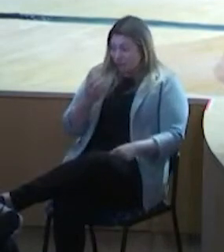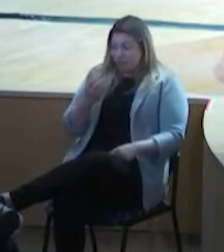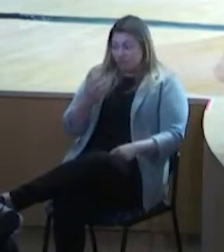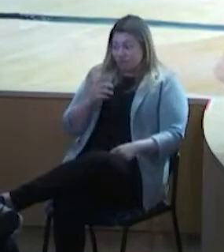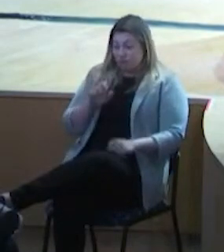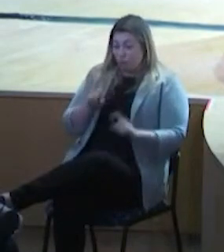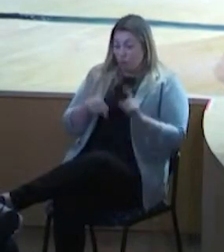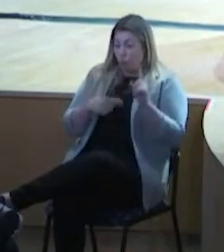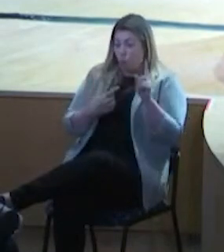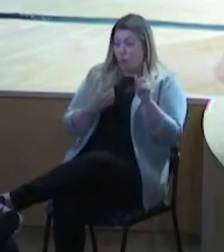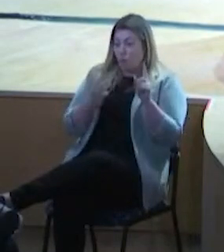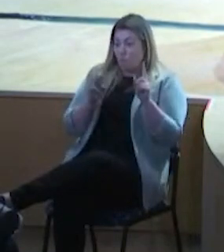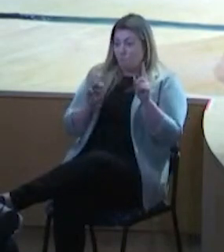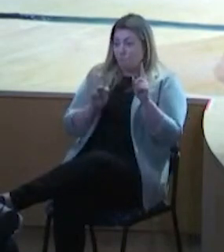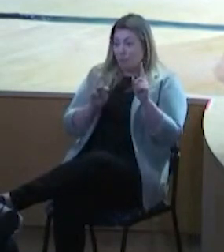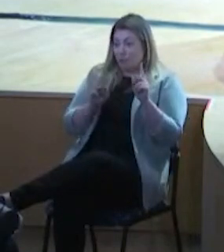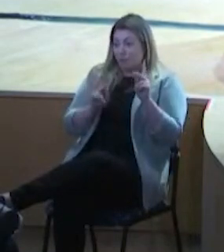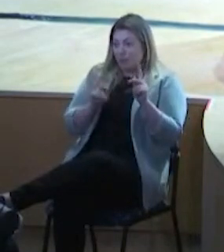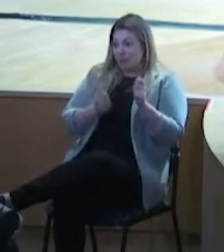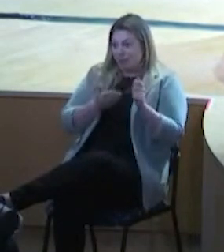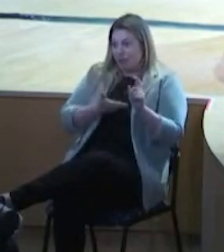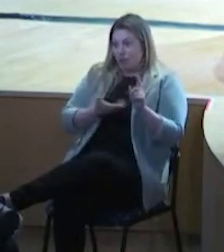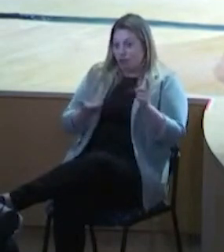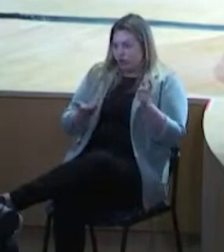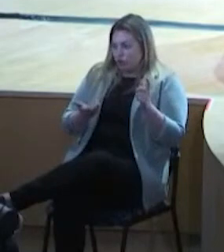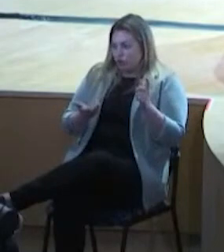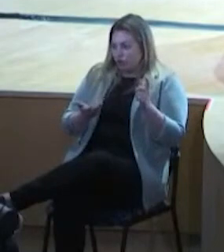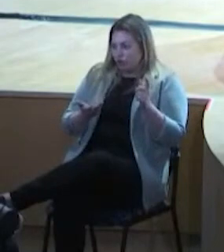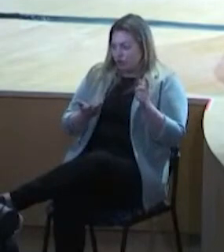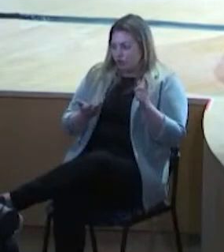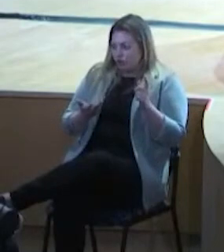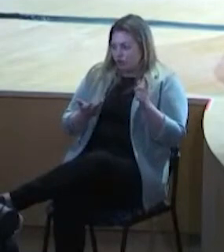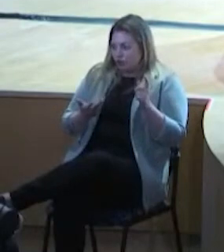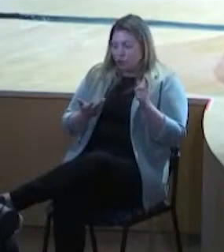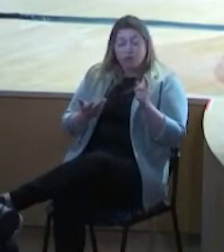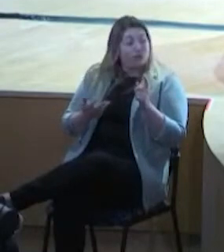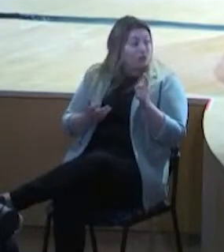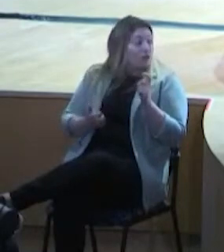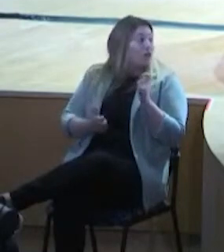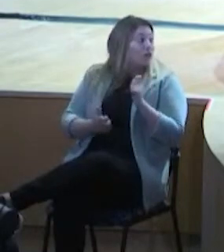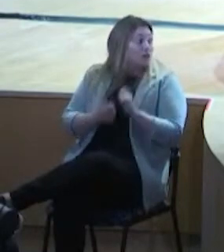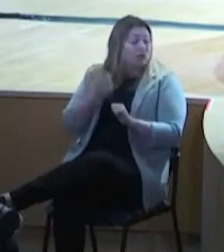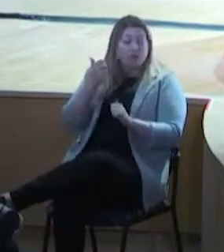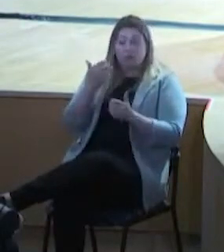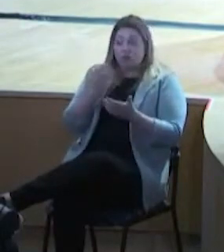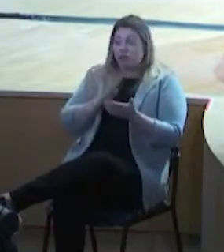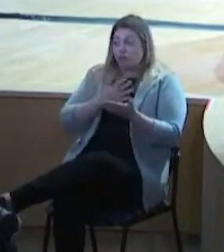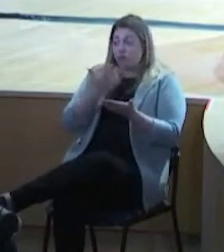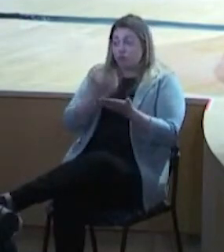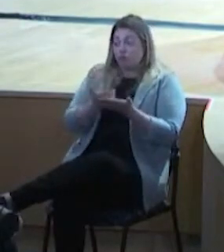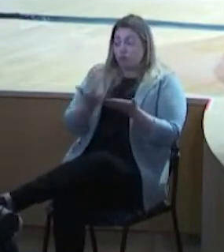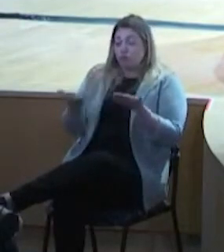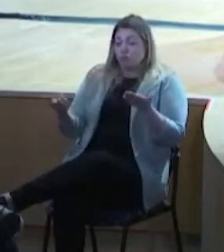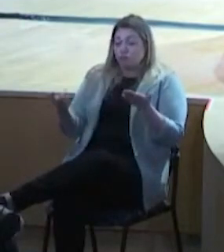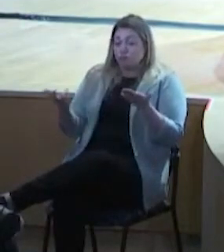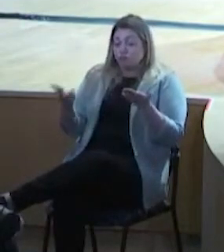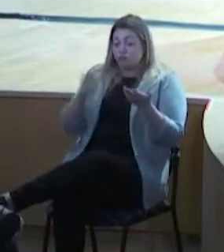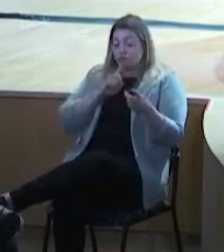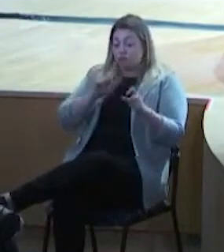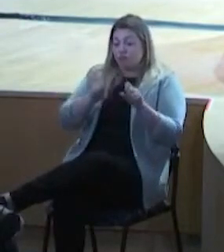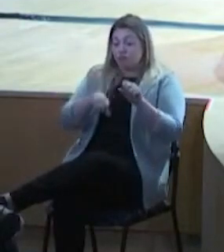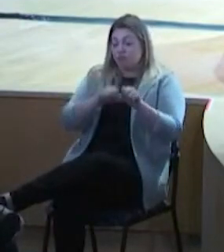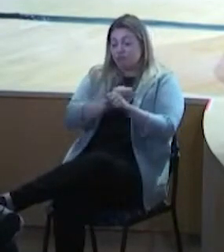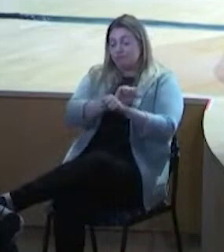only 1 million people that live there. So majority of our resources are ending up hosting